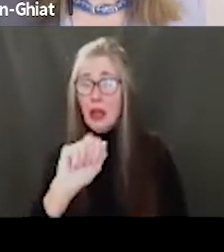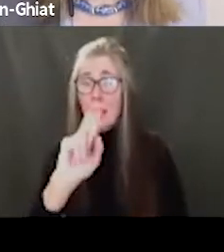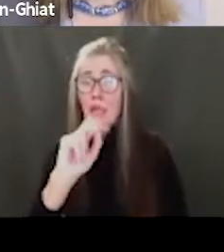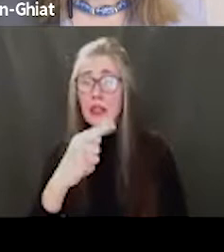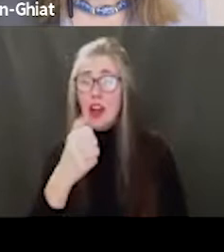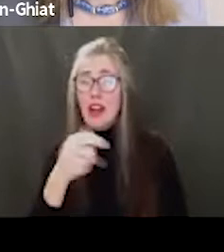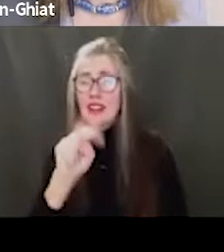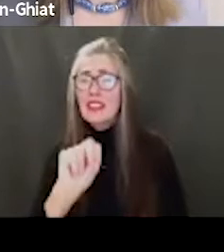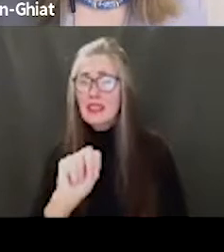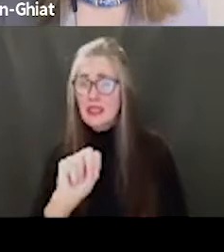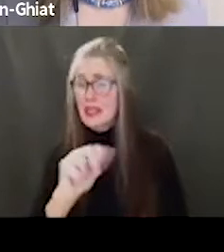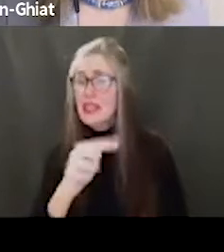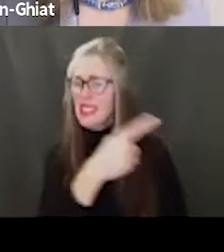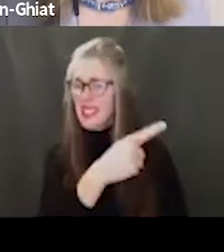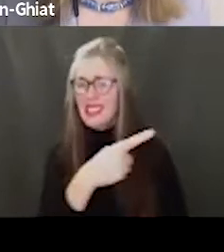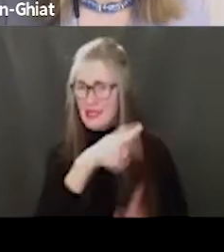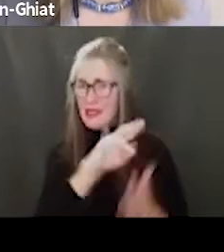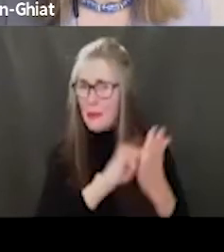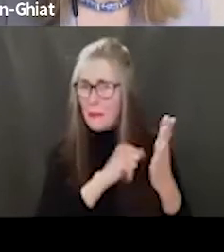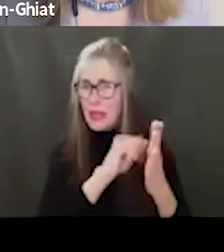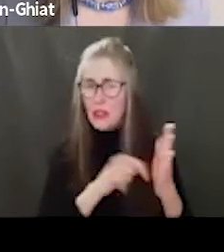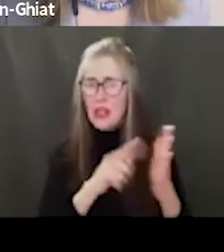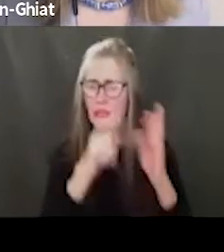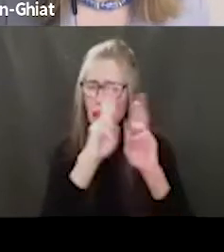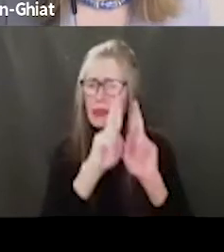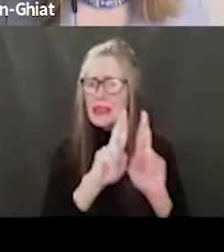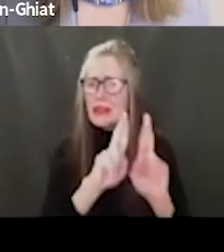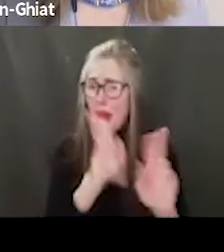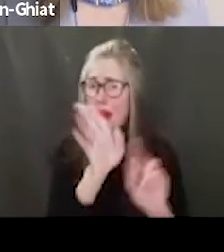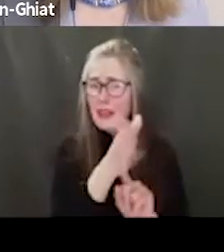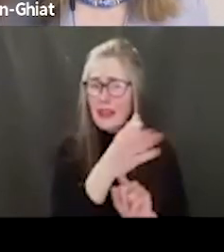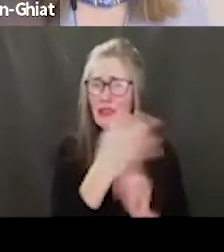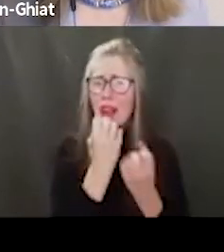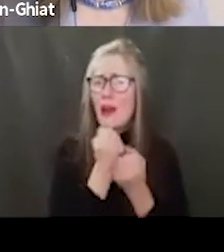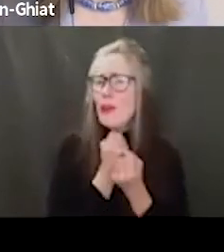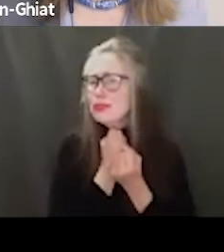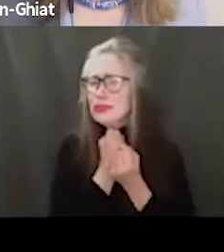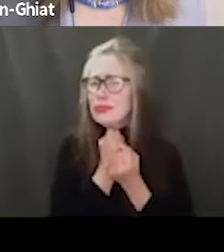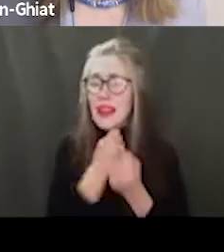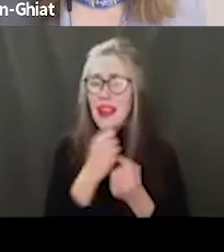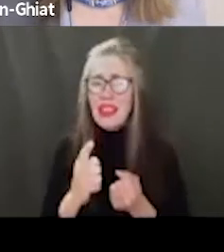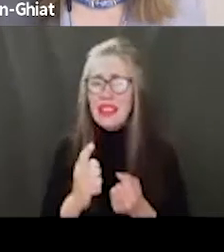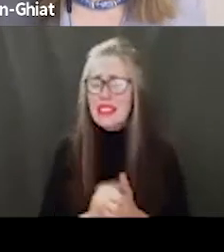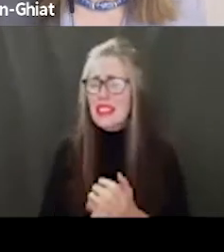cult artist in a sense. Respect the flag, and this is the quote outrage of